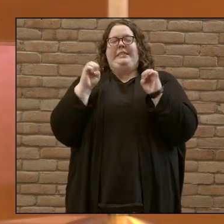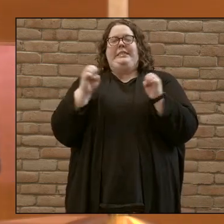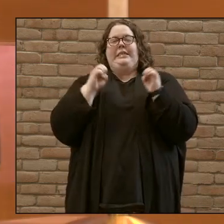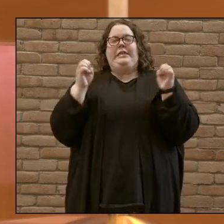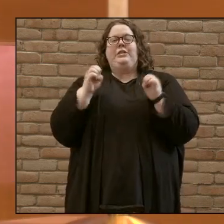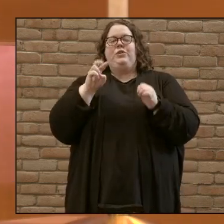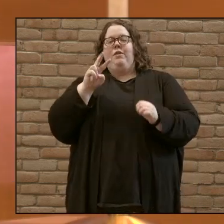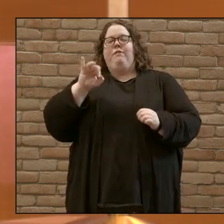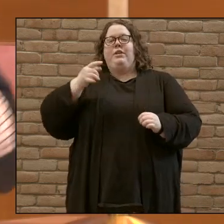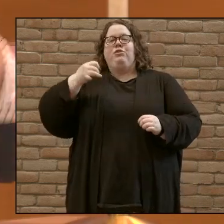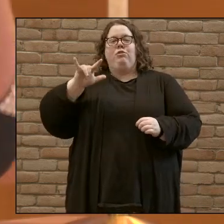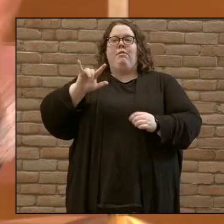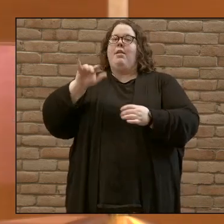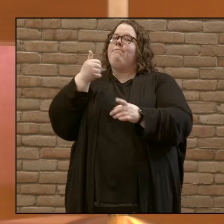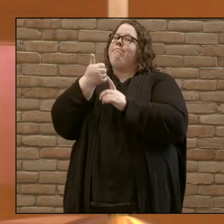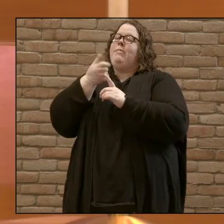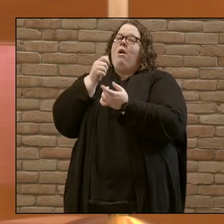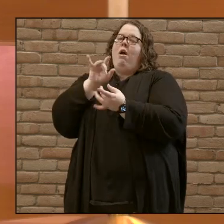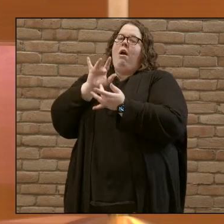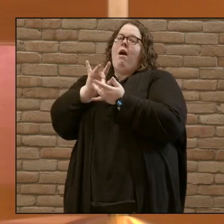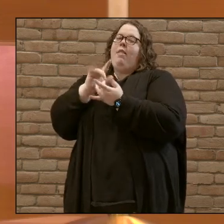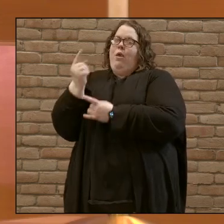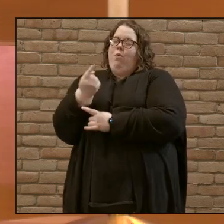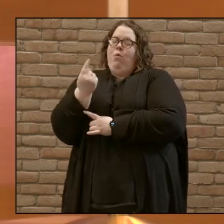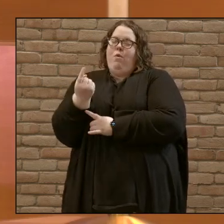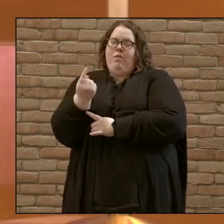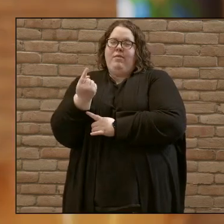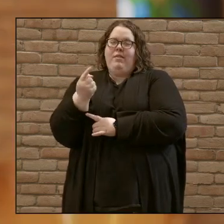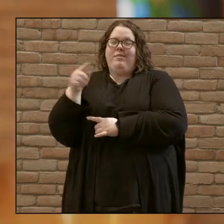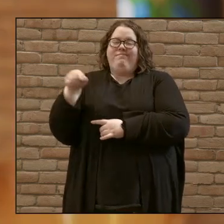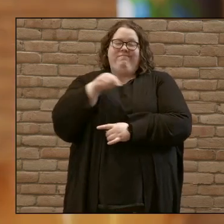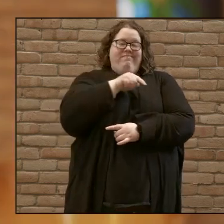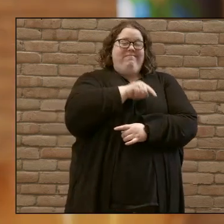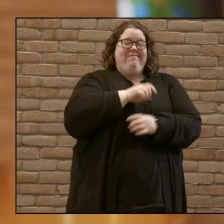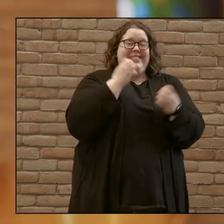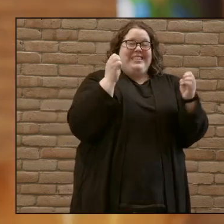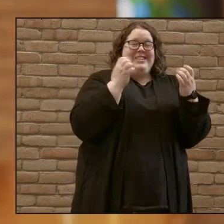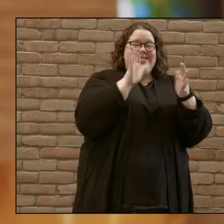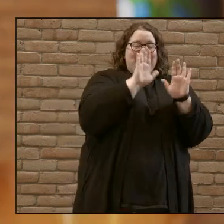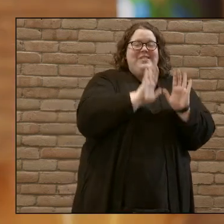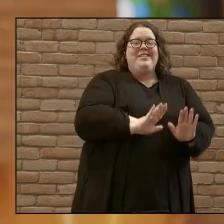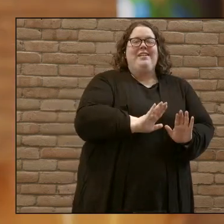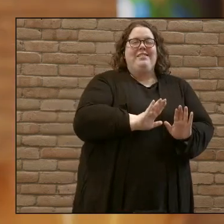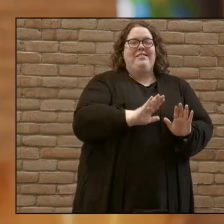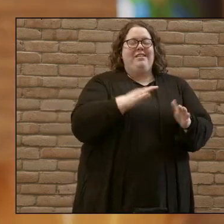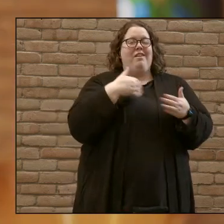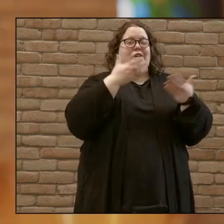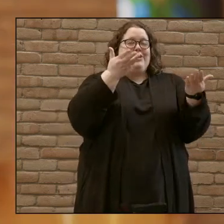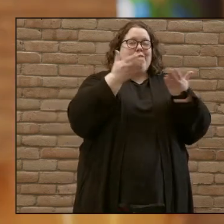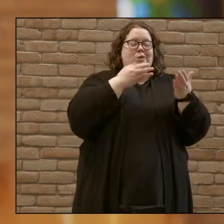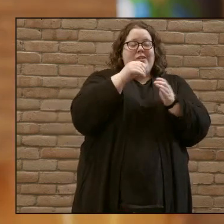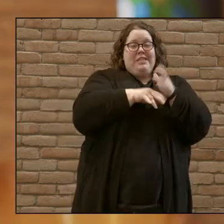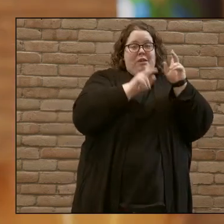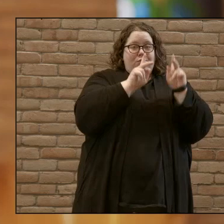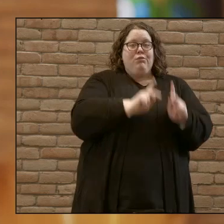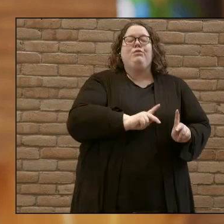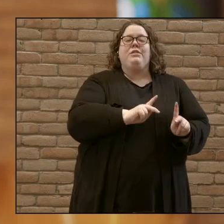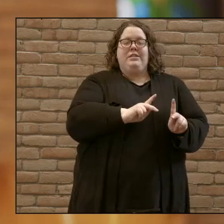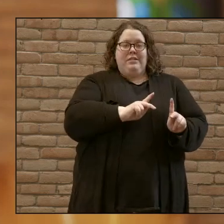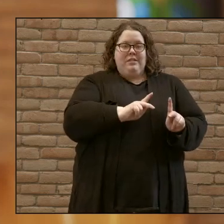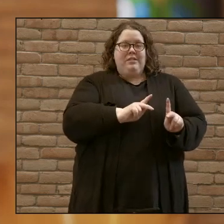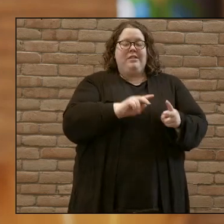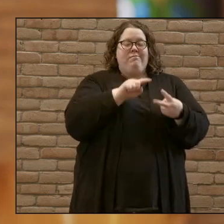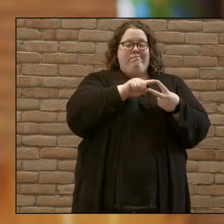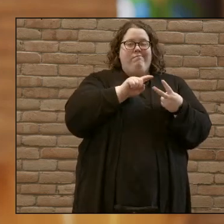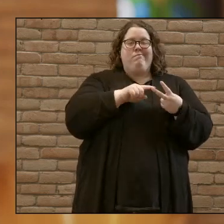which will be online only, and of course, it all culminates with Easter Sunday, where we have services in person at Oak